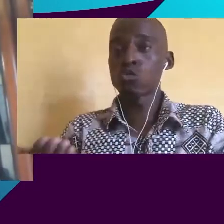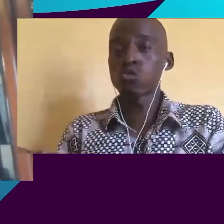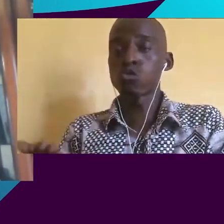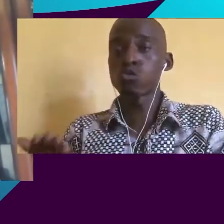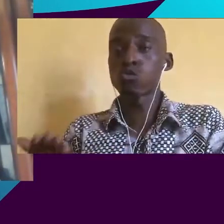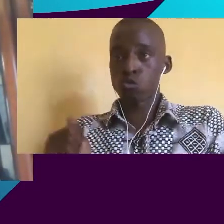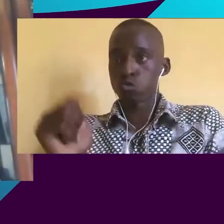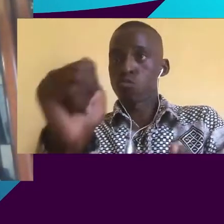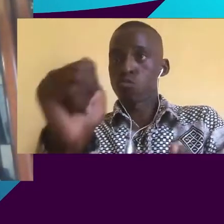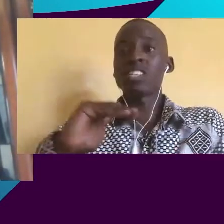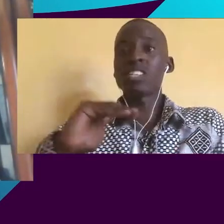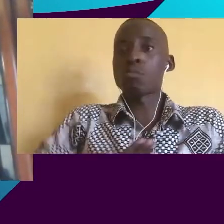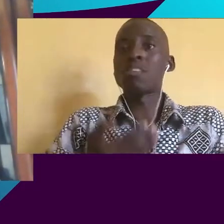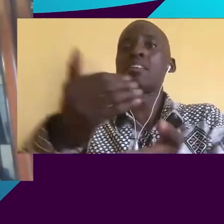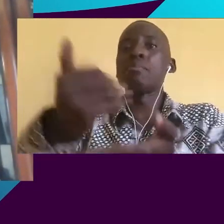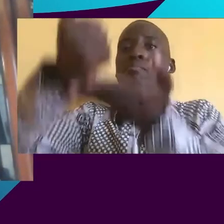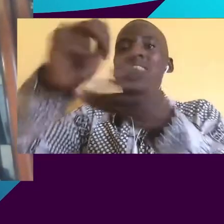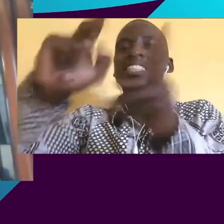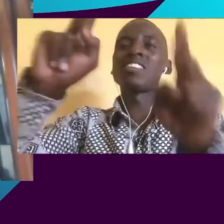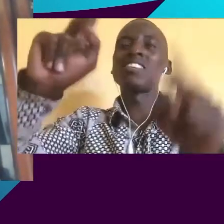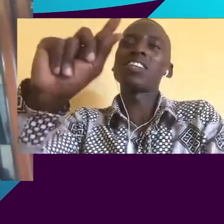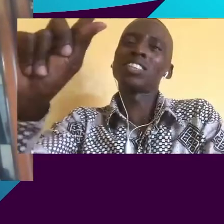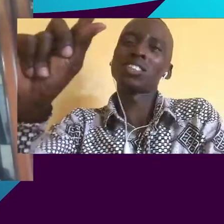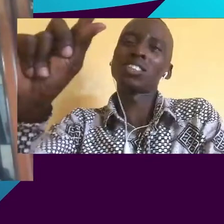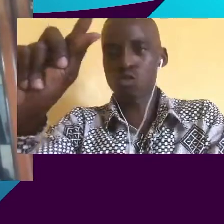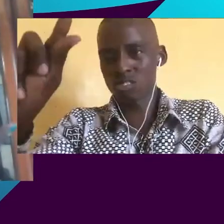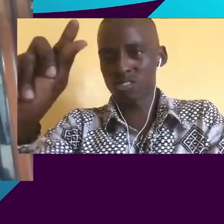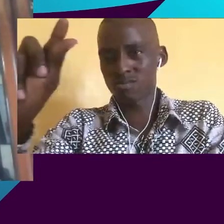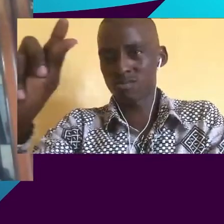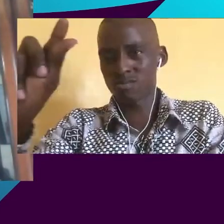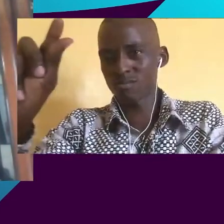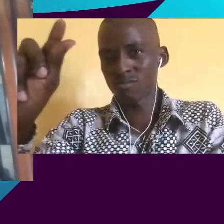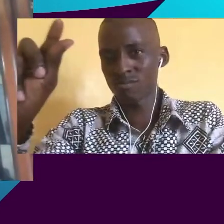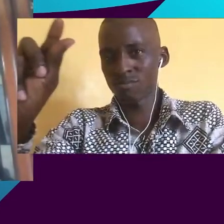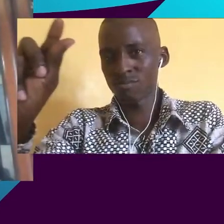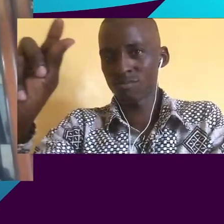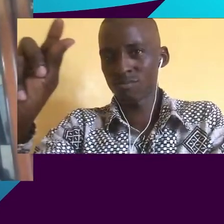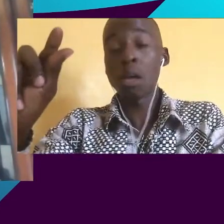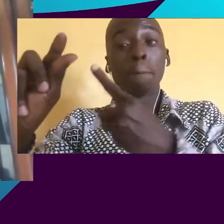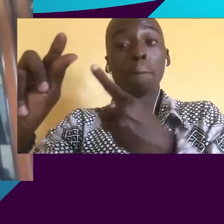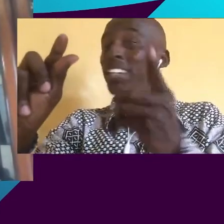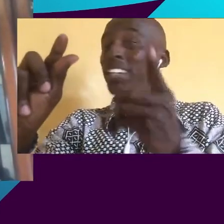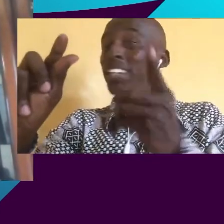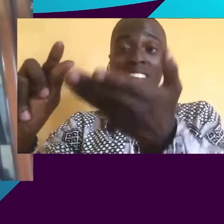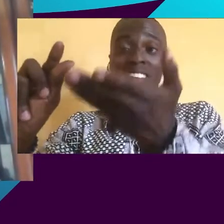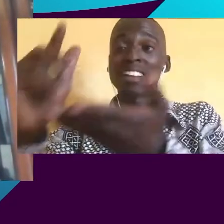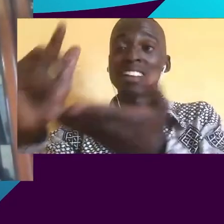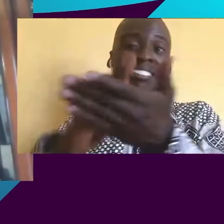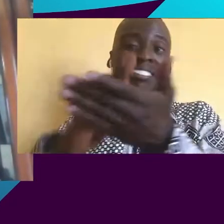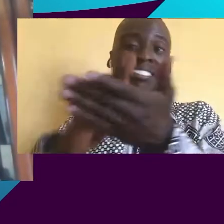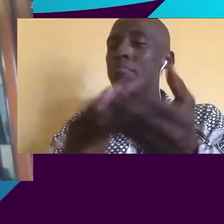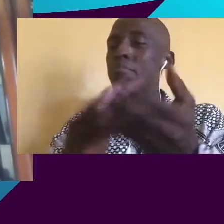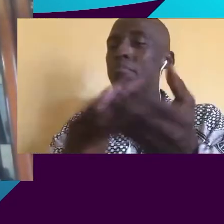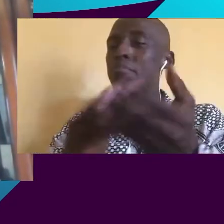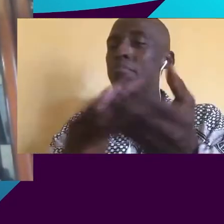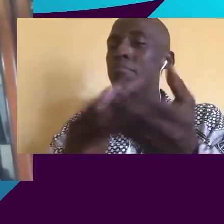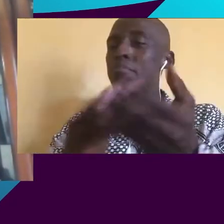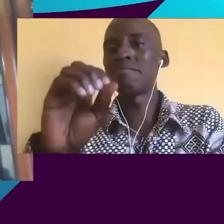small for what the things they are going to be doing. And yet they are there. You know, the summoners, the big